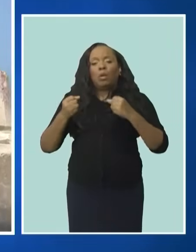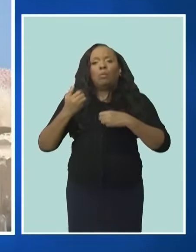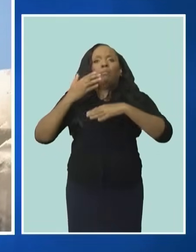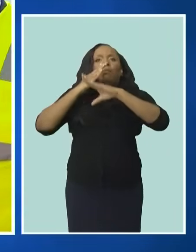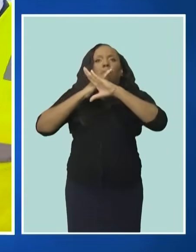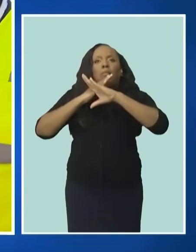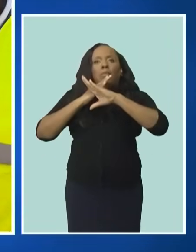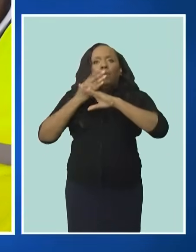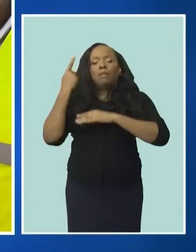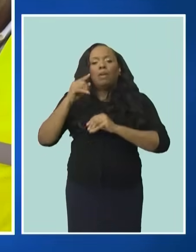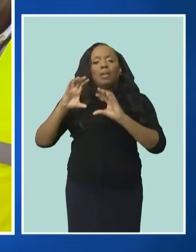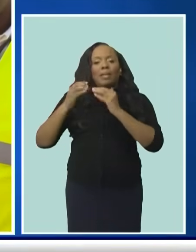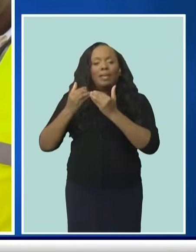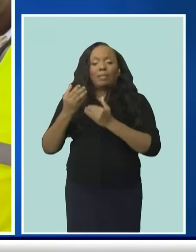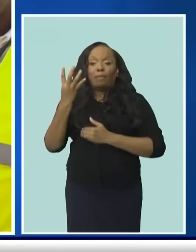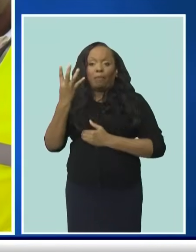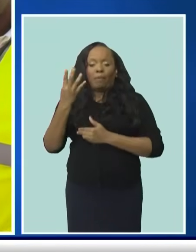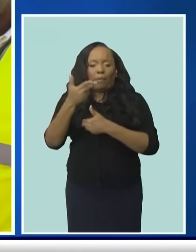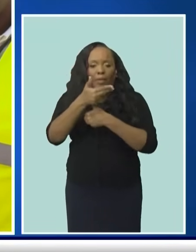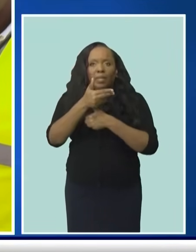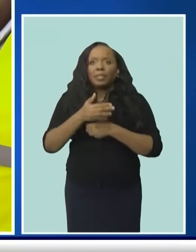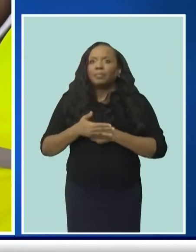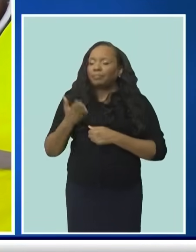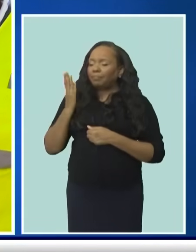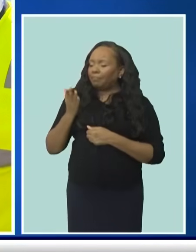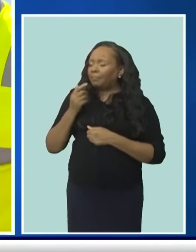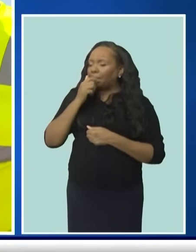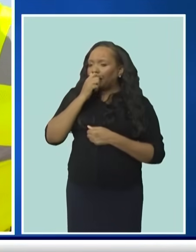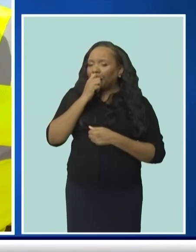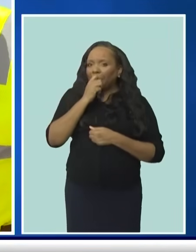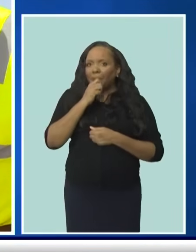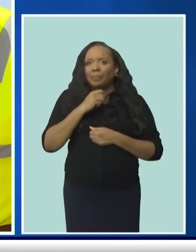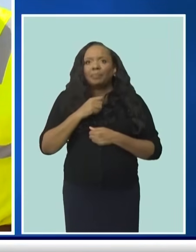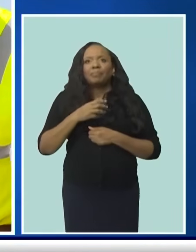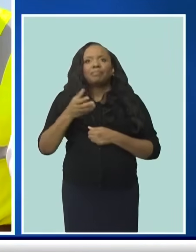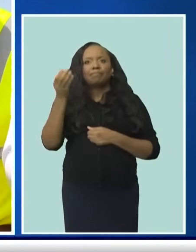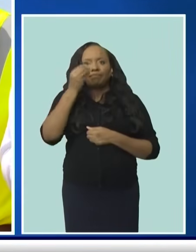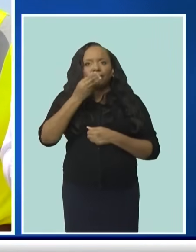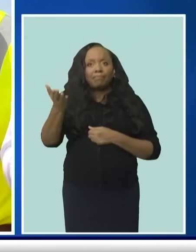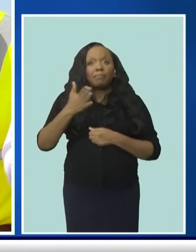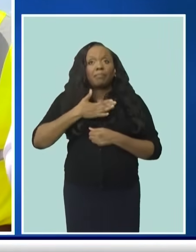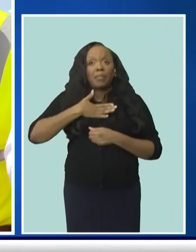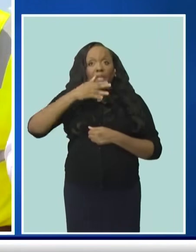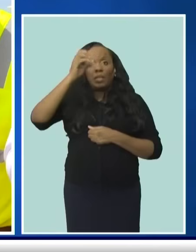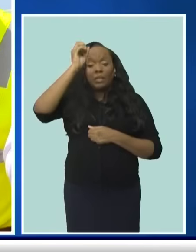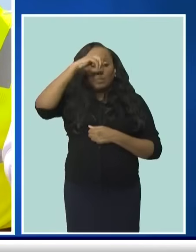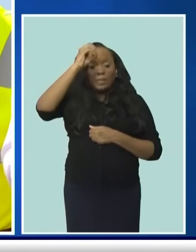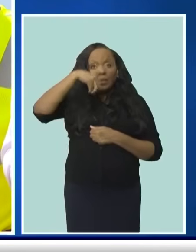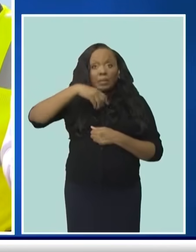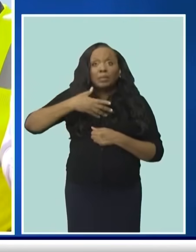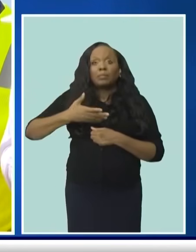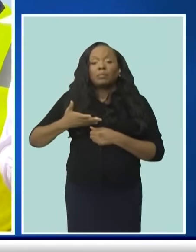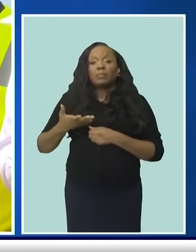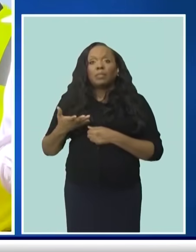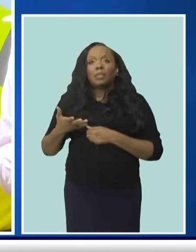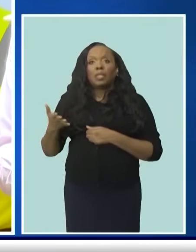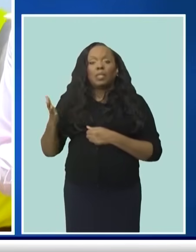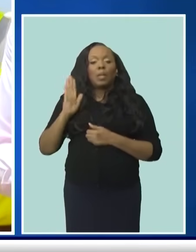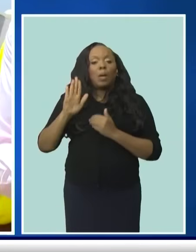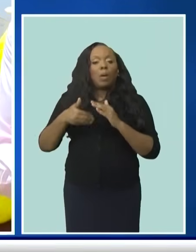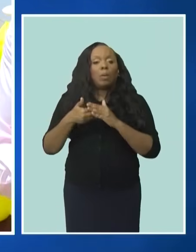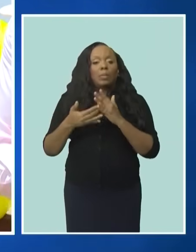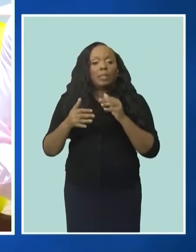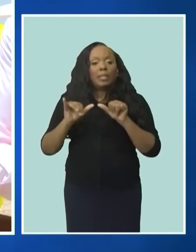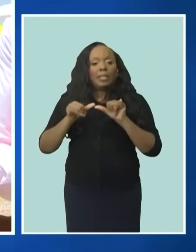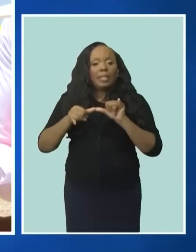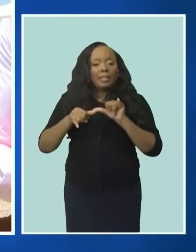hurricane. It is really a resilient exercise. I want to tell Barbadians that, in my opinion, and in the opinion of the engineers and those